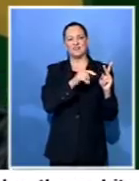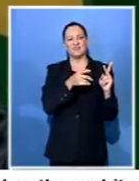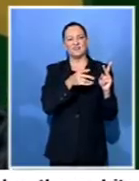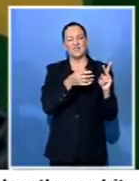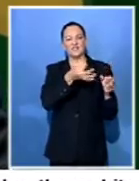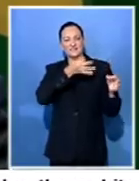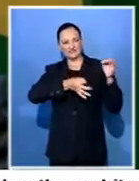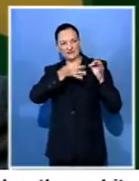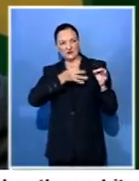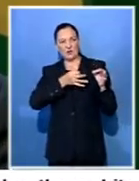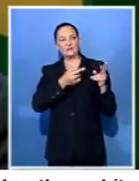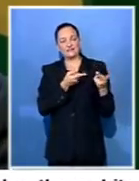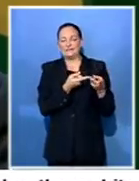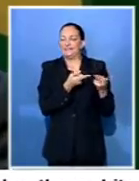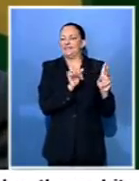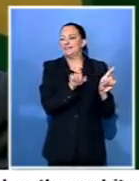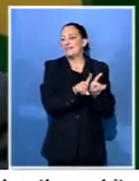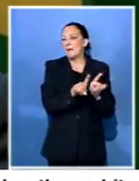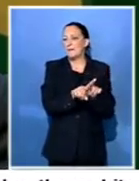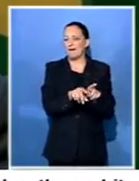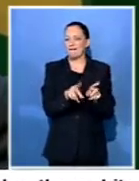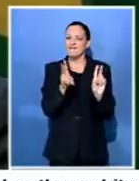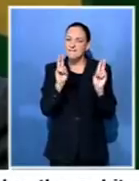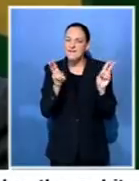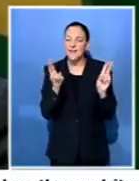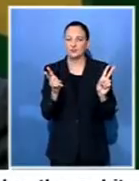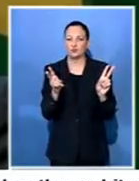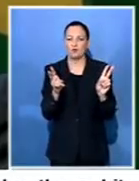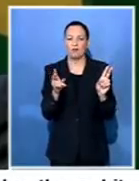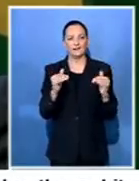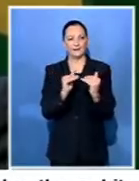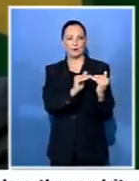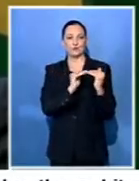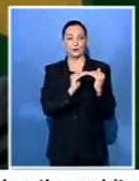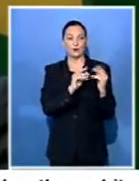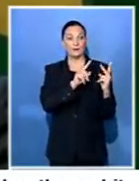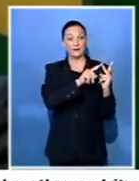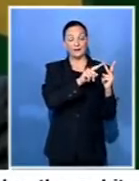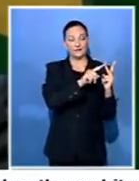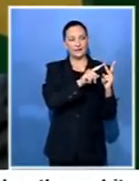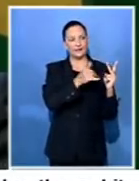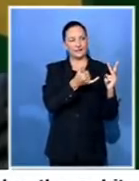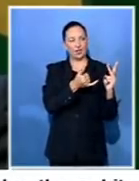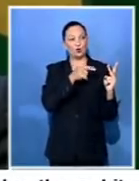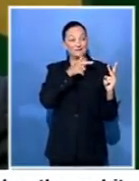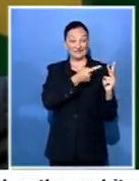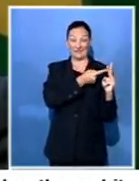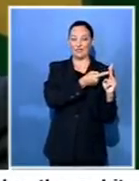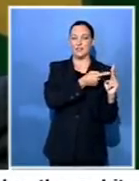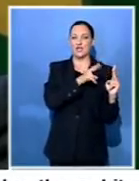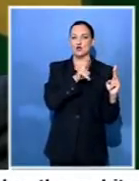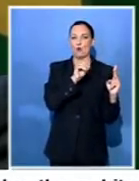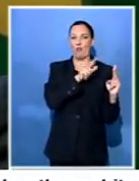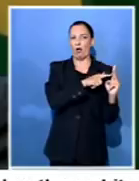a natural democrat. He credits the outstanding leadership of Zola Skweyiya in